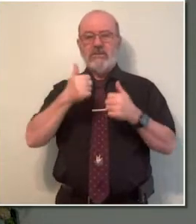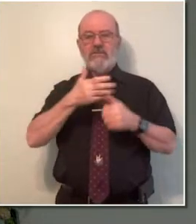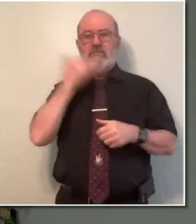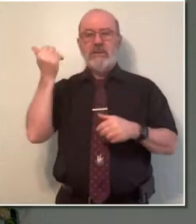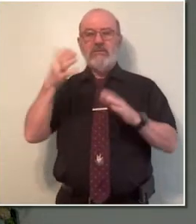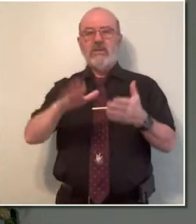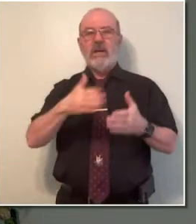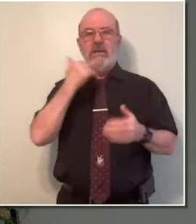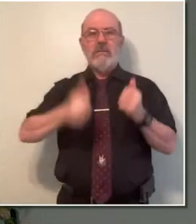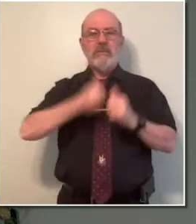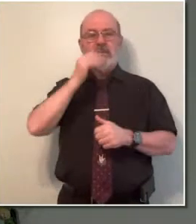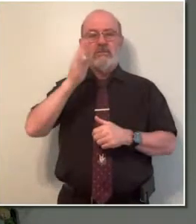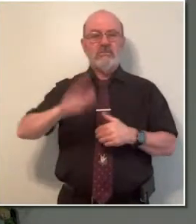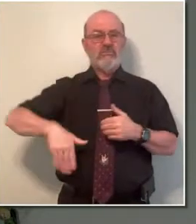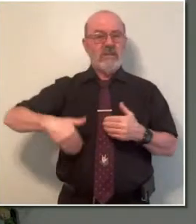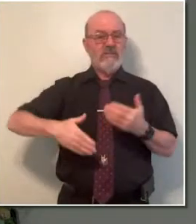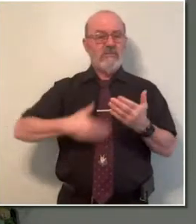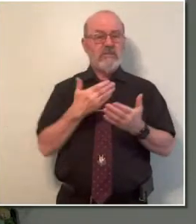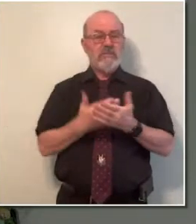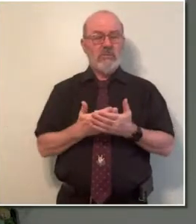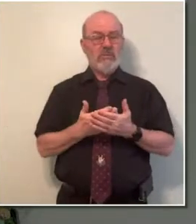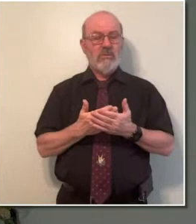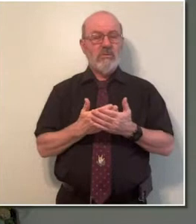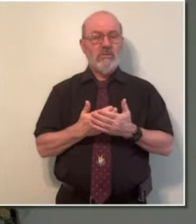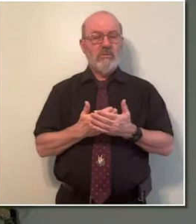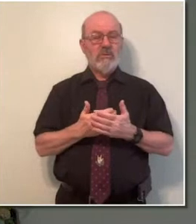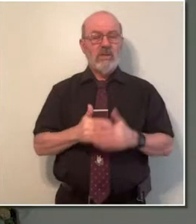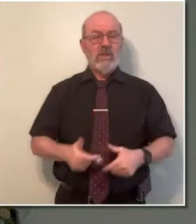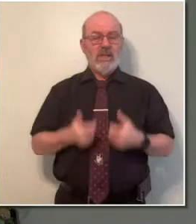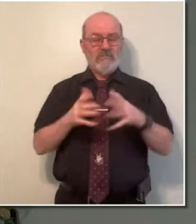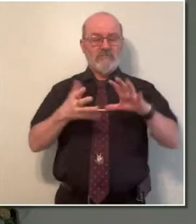to have never been born. Life was such a mess and so